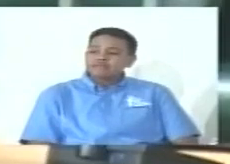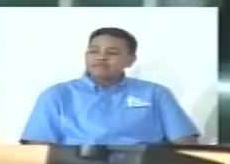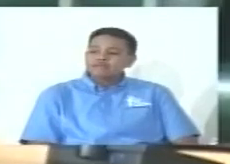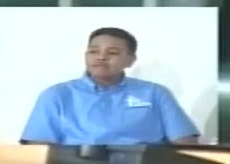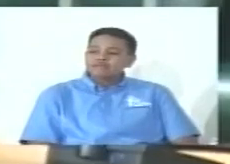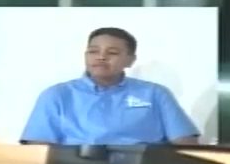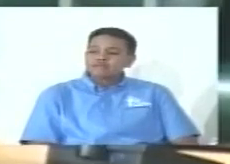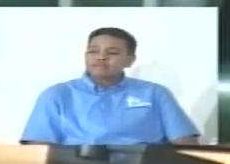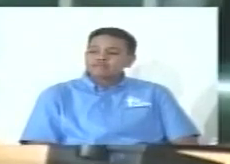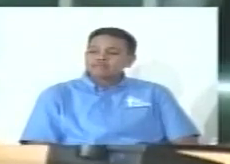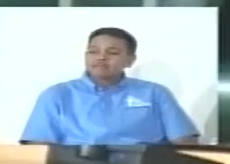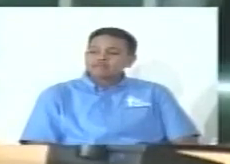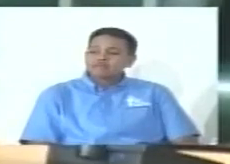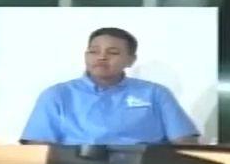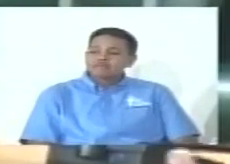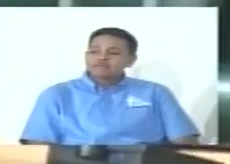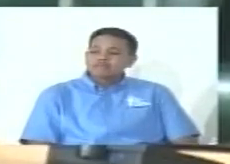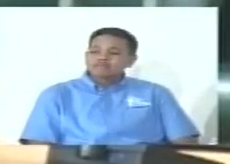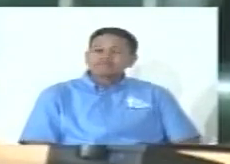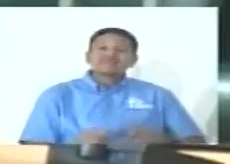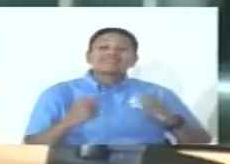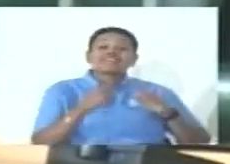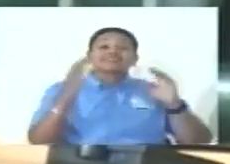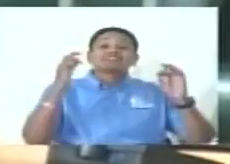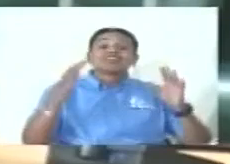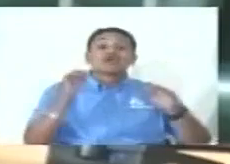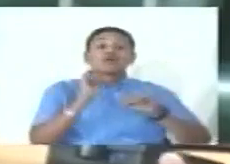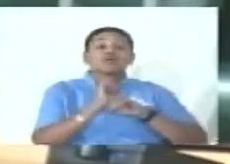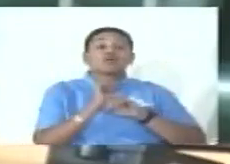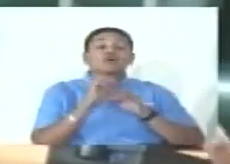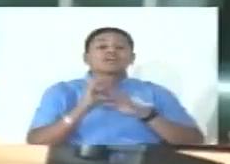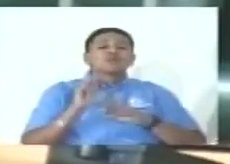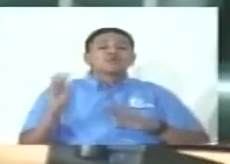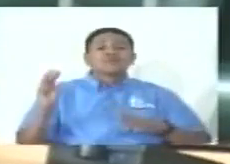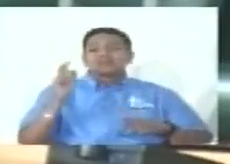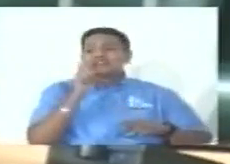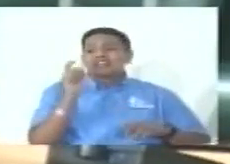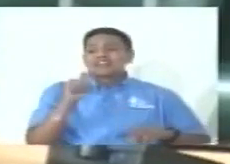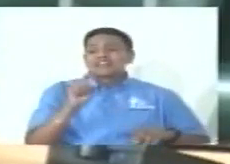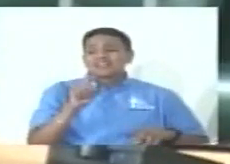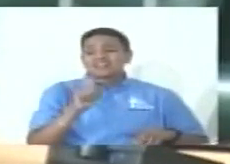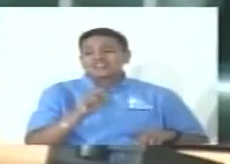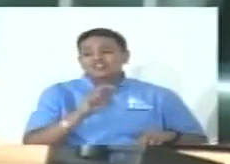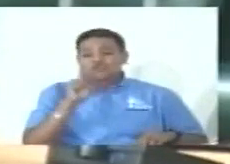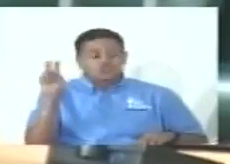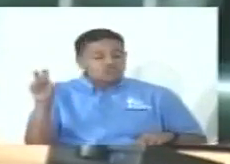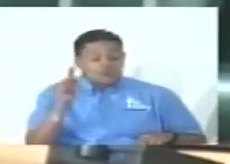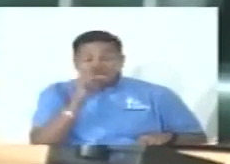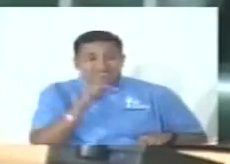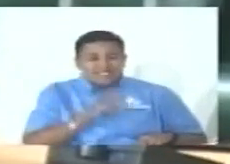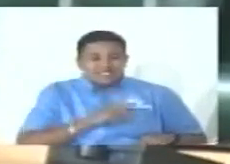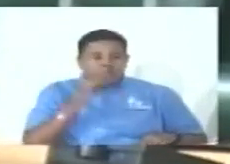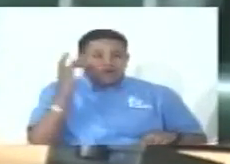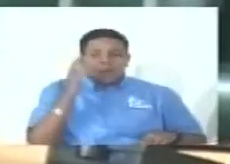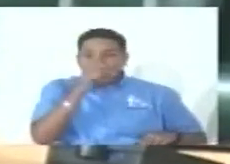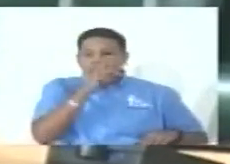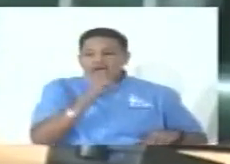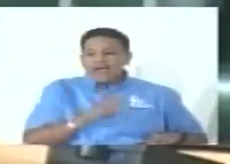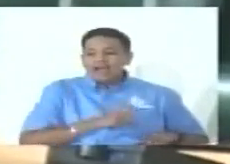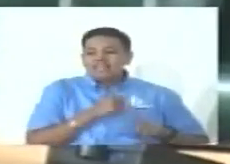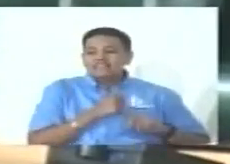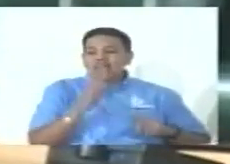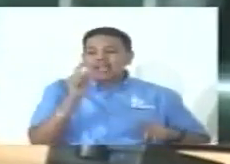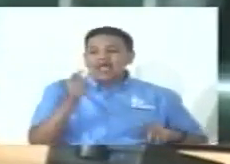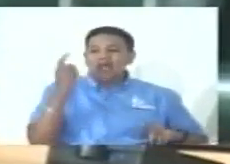She decided that workers in the West have no need to come to Kingston, because Kingston